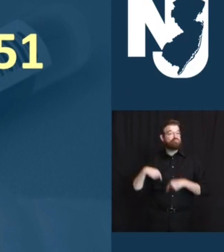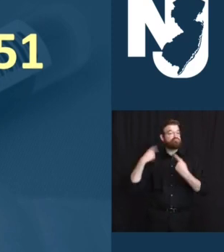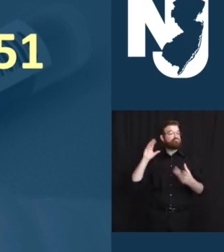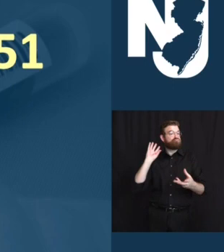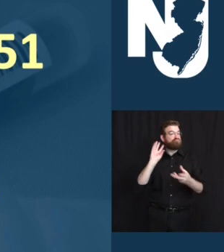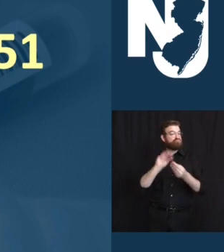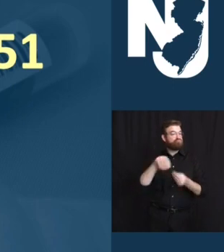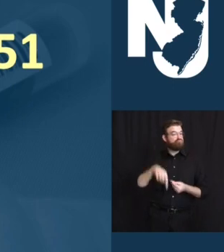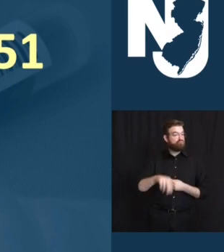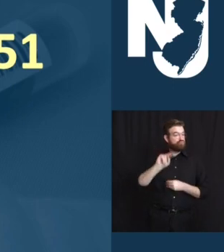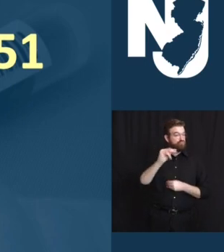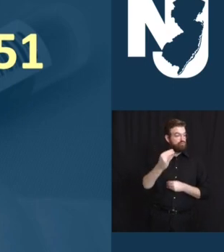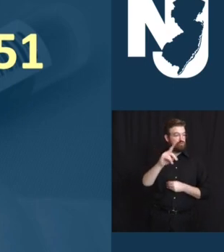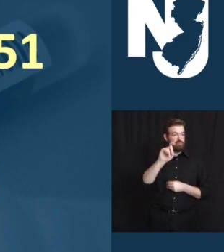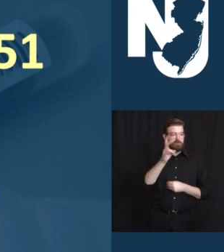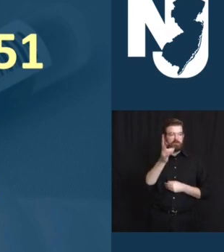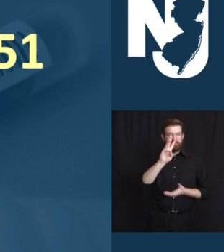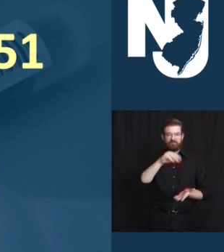now